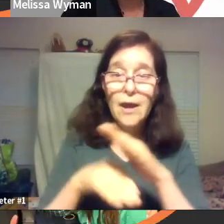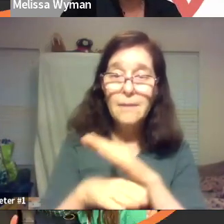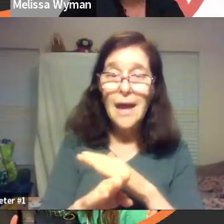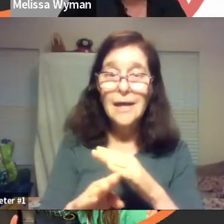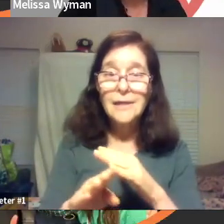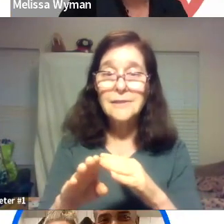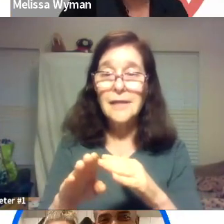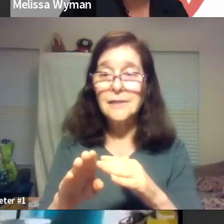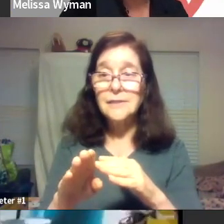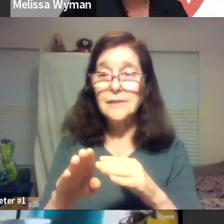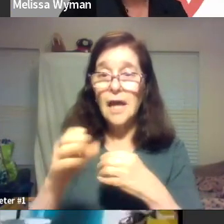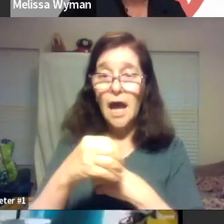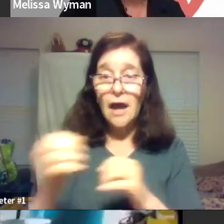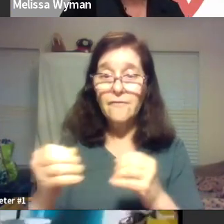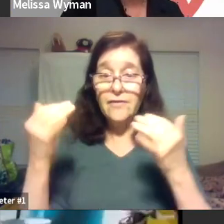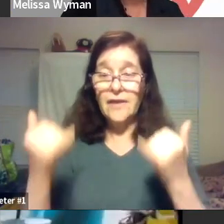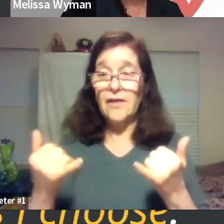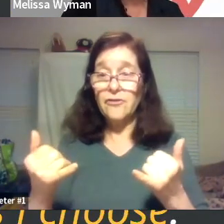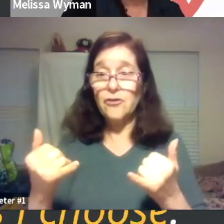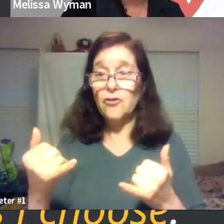current chair of the